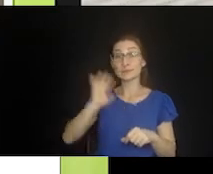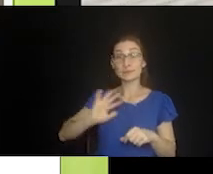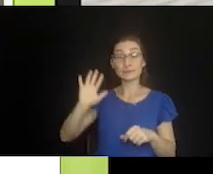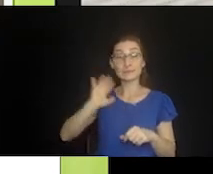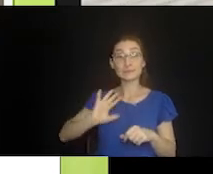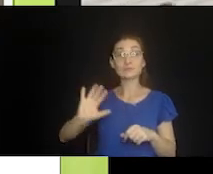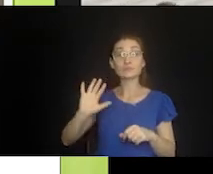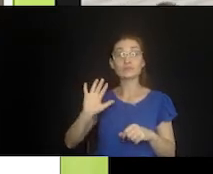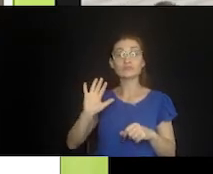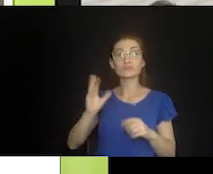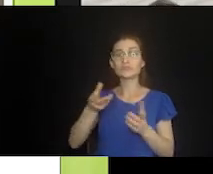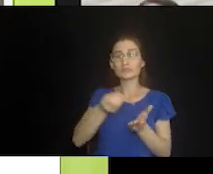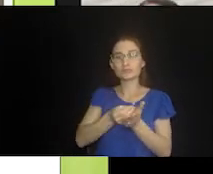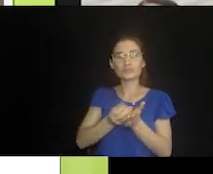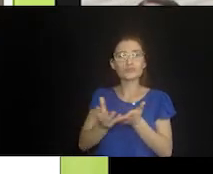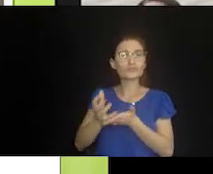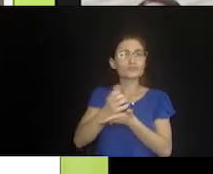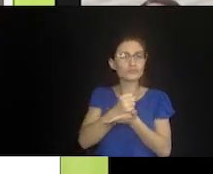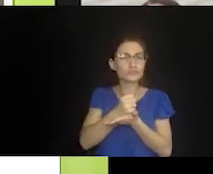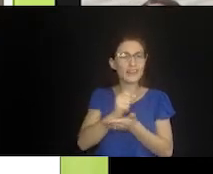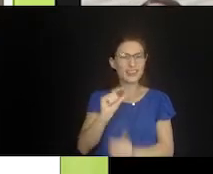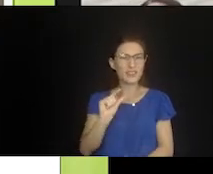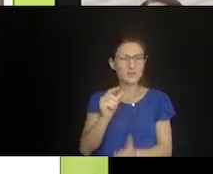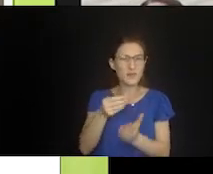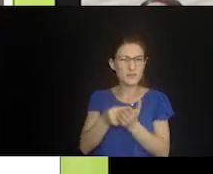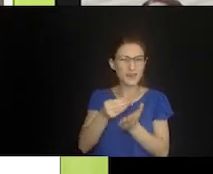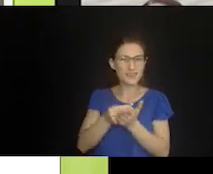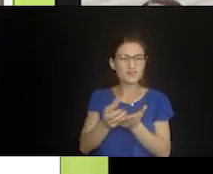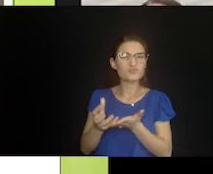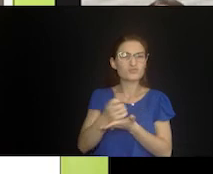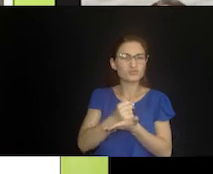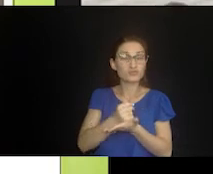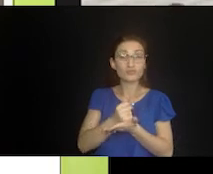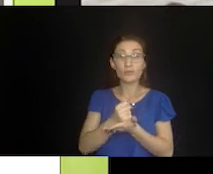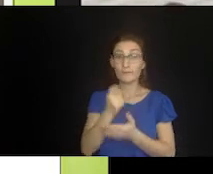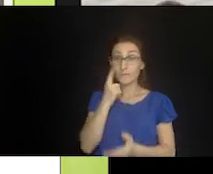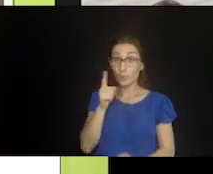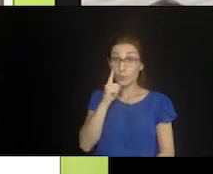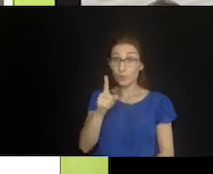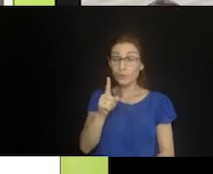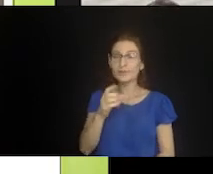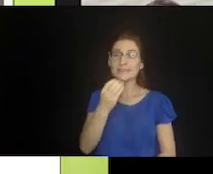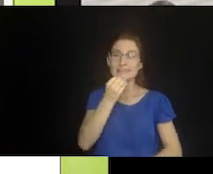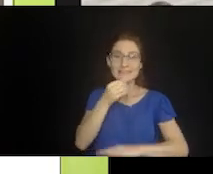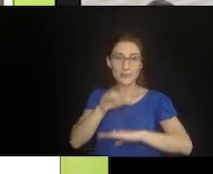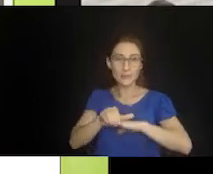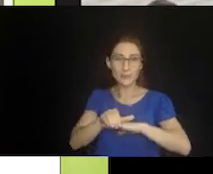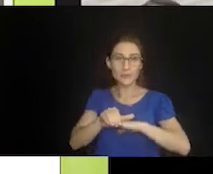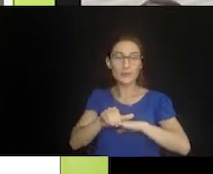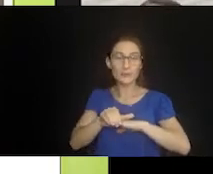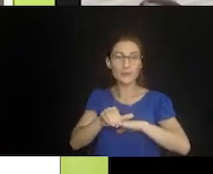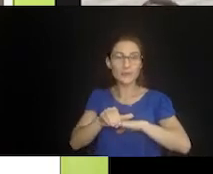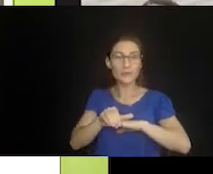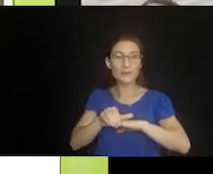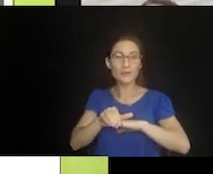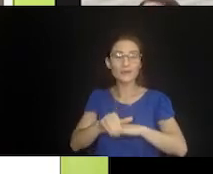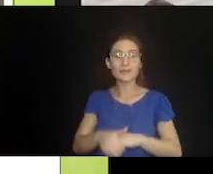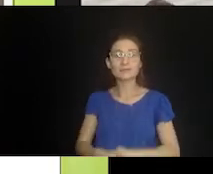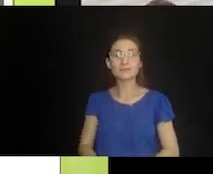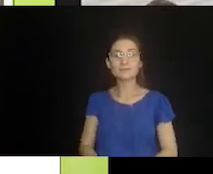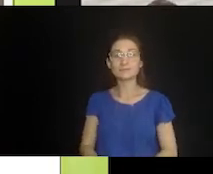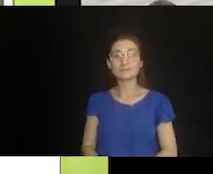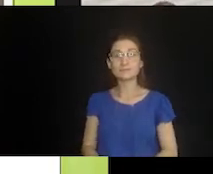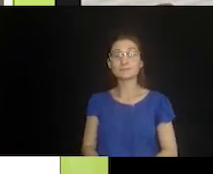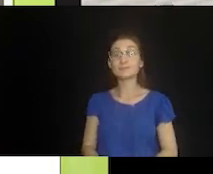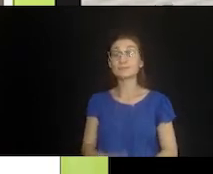COVID. But we used to raise a little bit of money so that we could have a dinner.